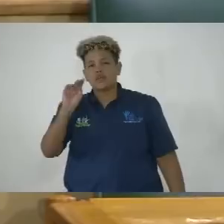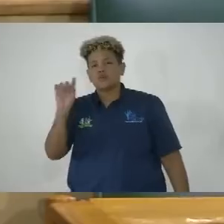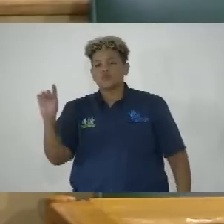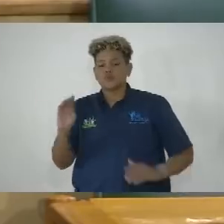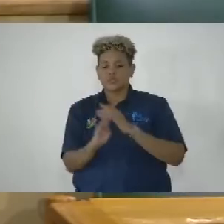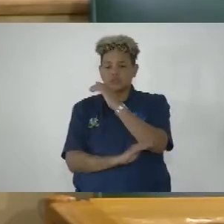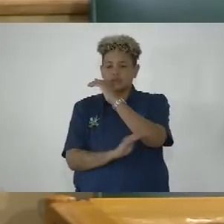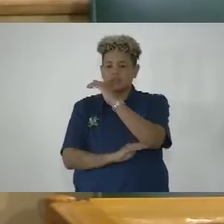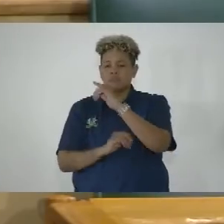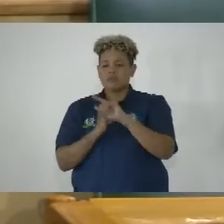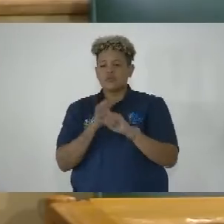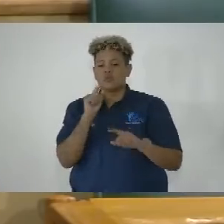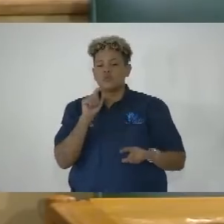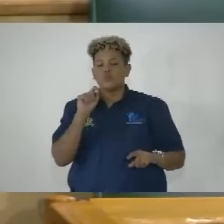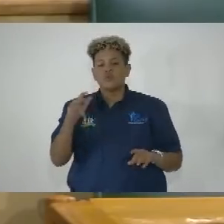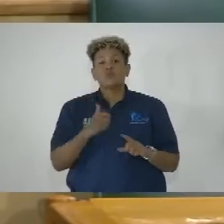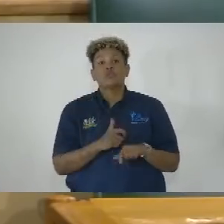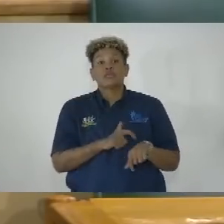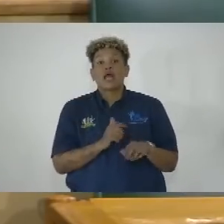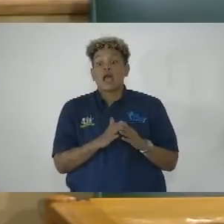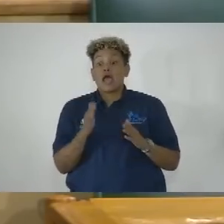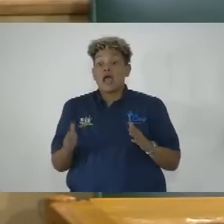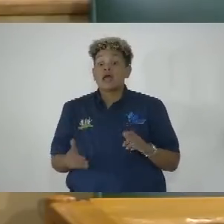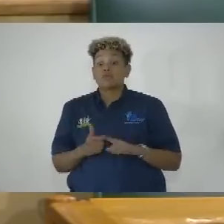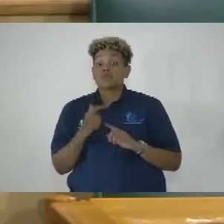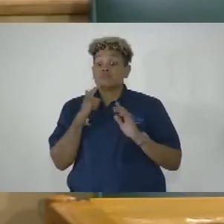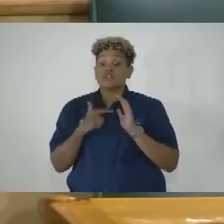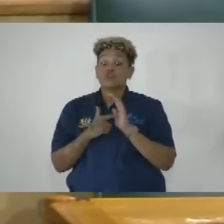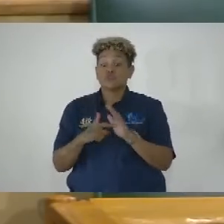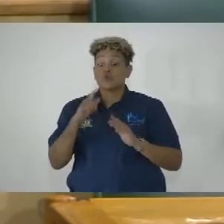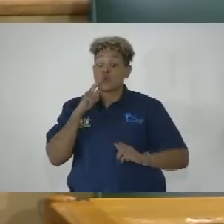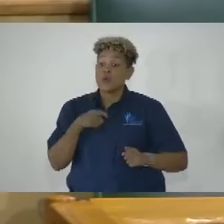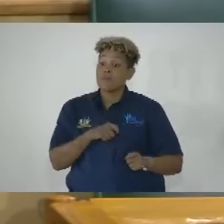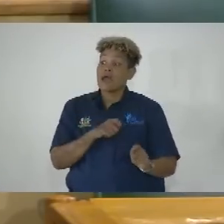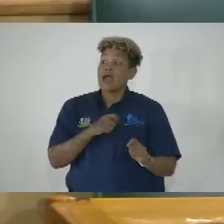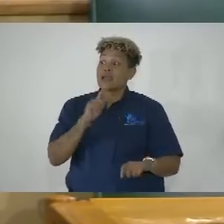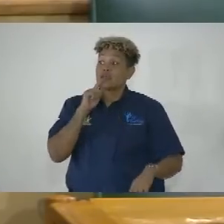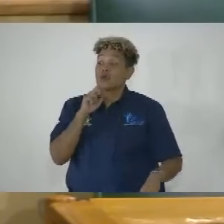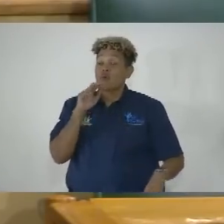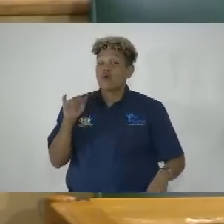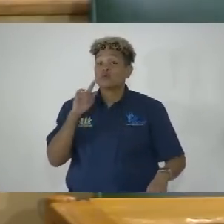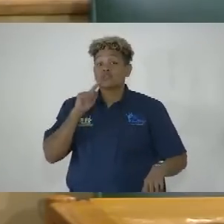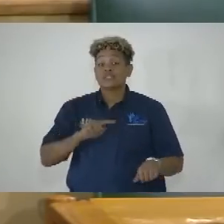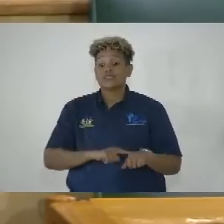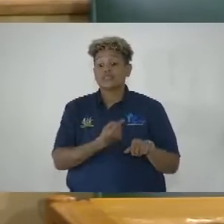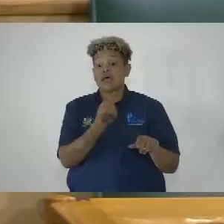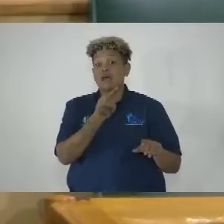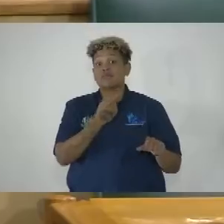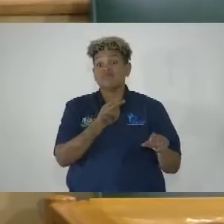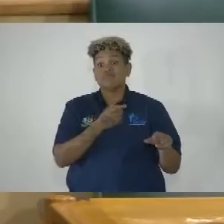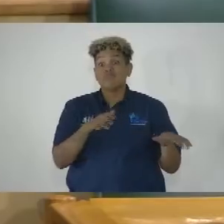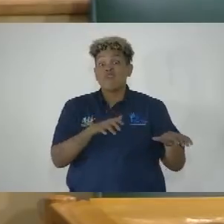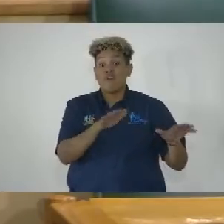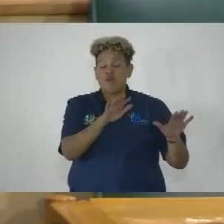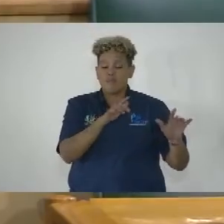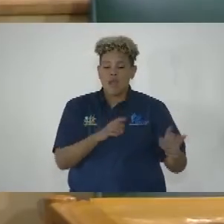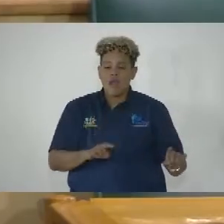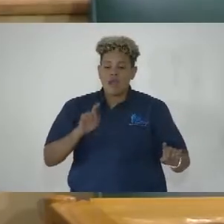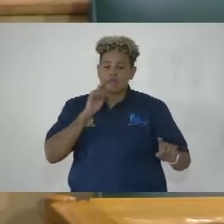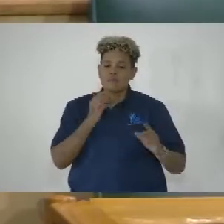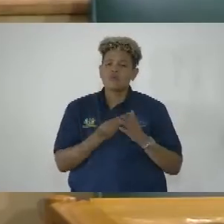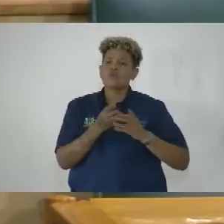September 2023 period shows that mining and quarrying was the star performer. It grew